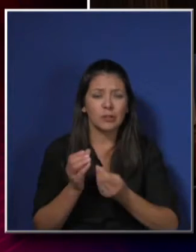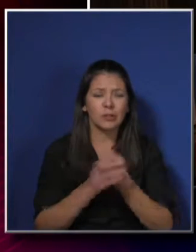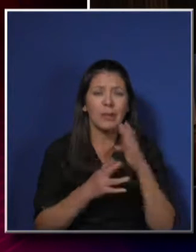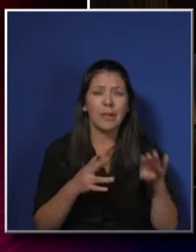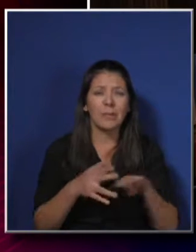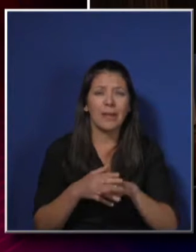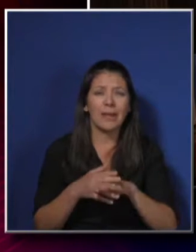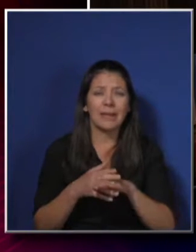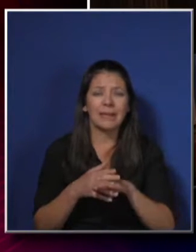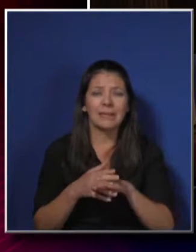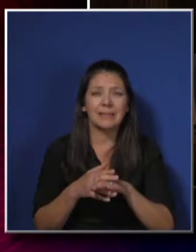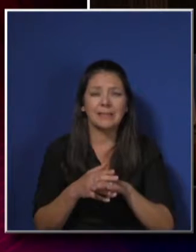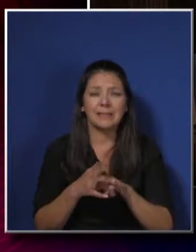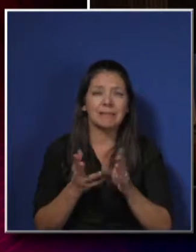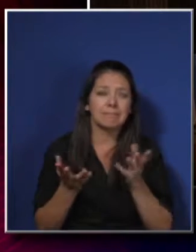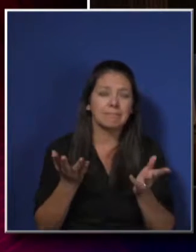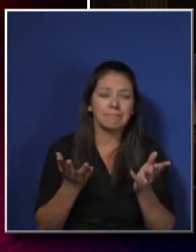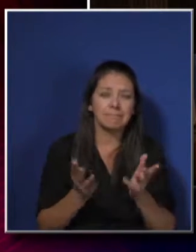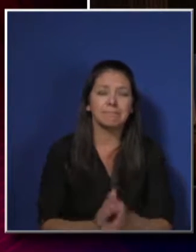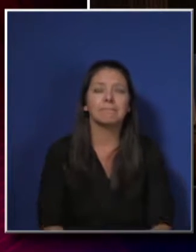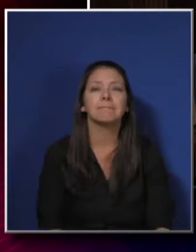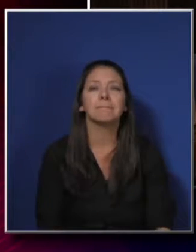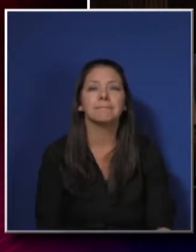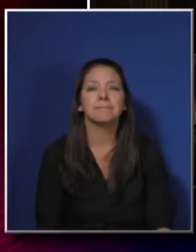We don't know when that yet.